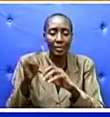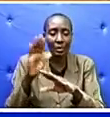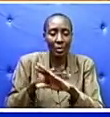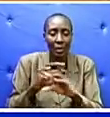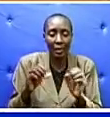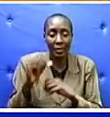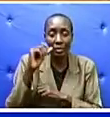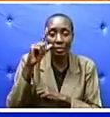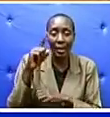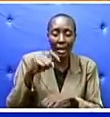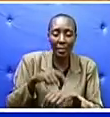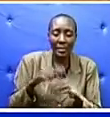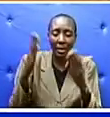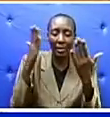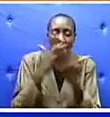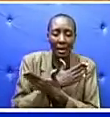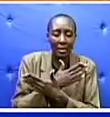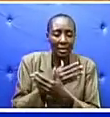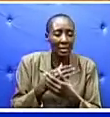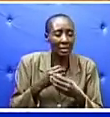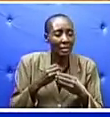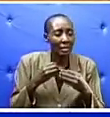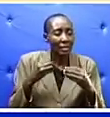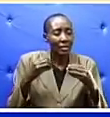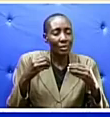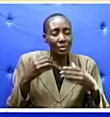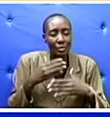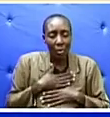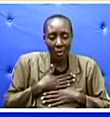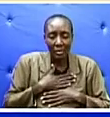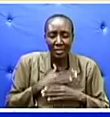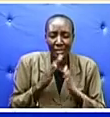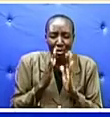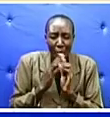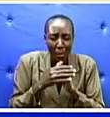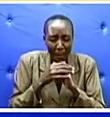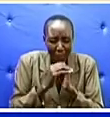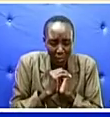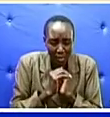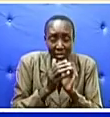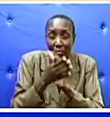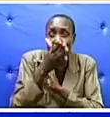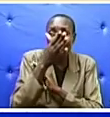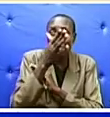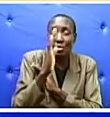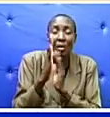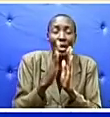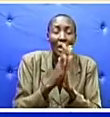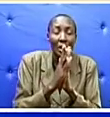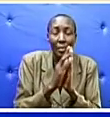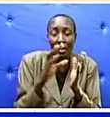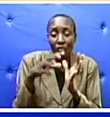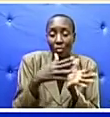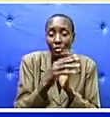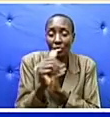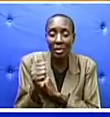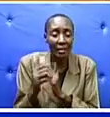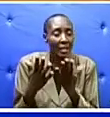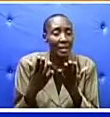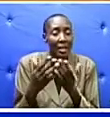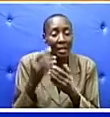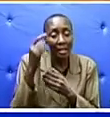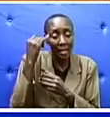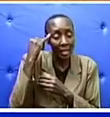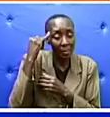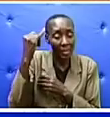is the end, and you have just to beg God to give you another chance. Mm-hmm. This is something I would never wish anyone. You can imagine you're there in the